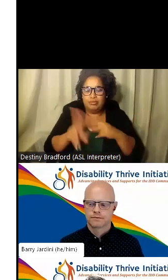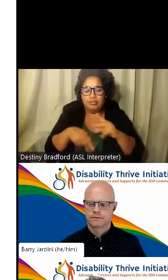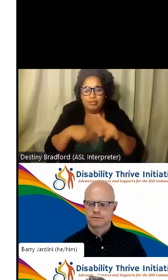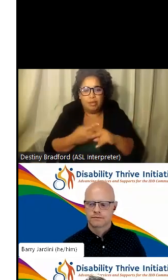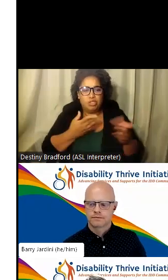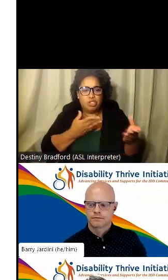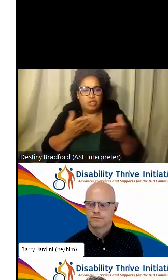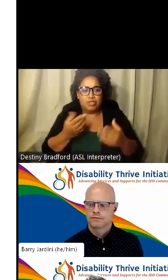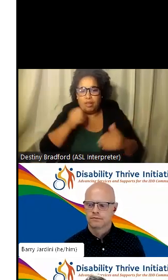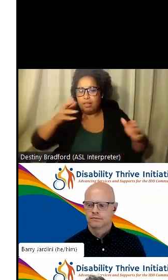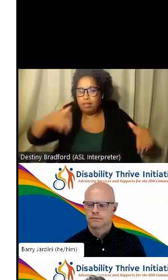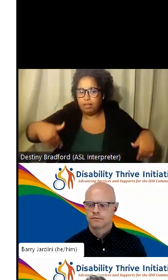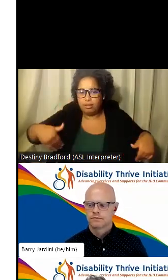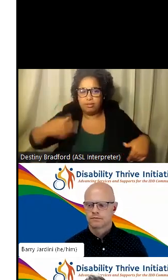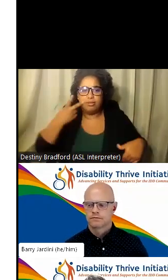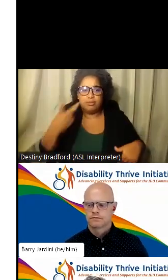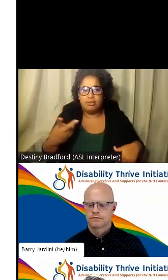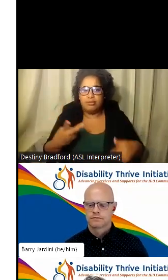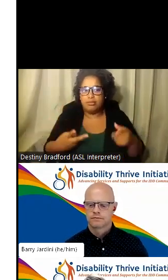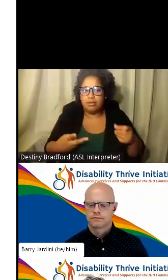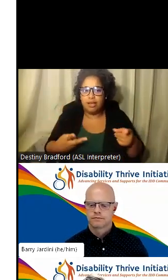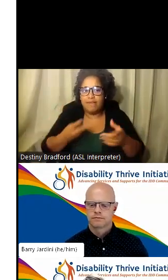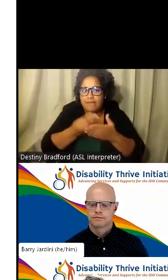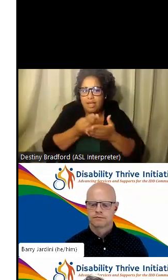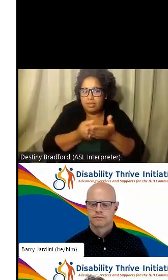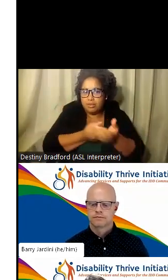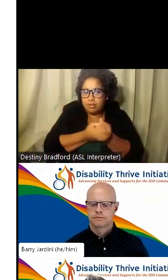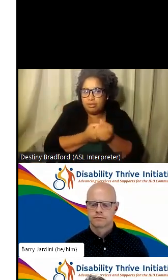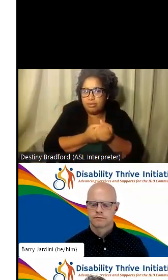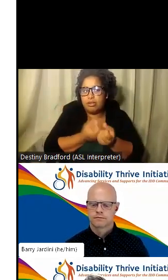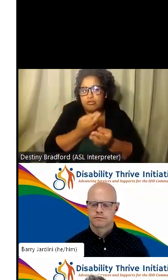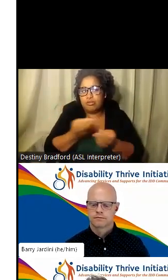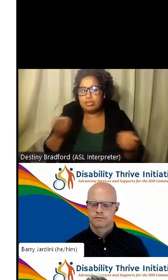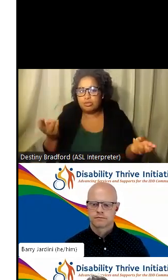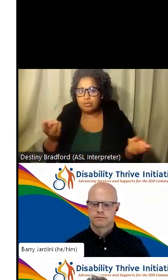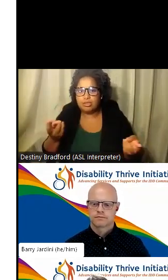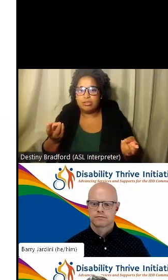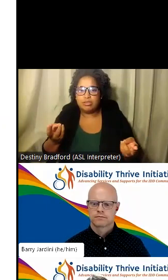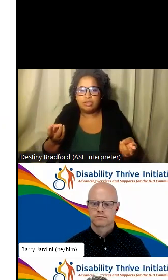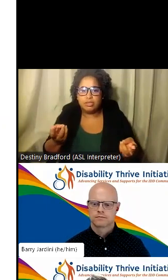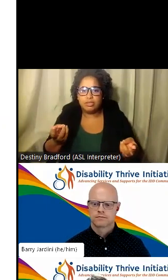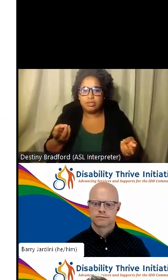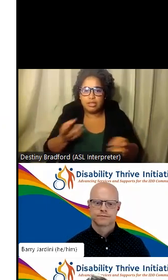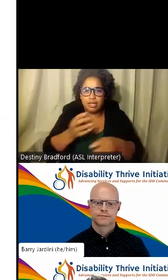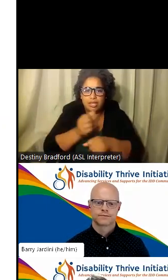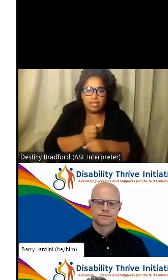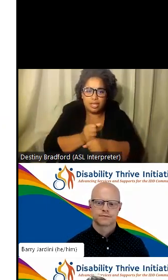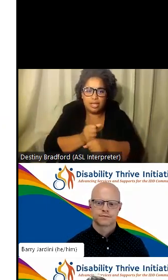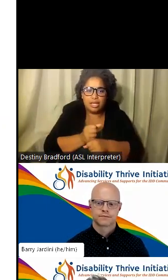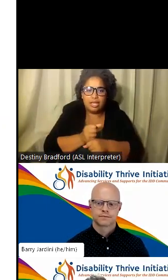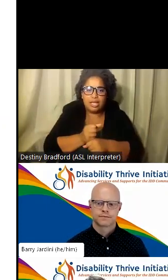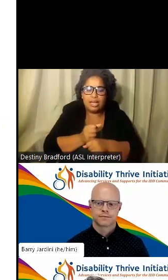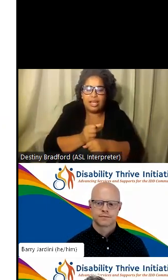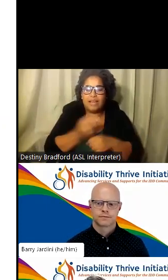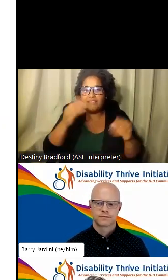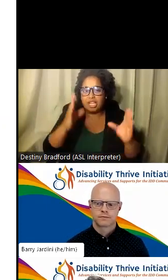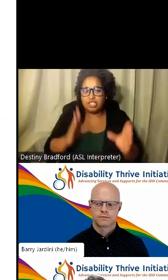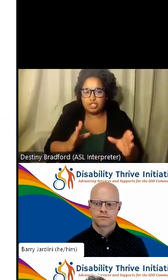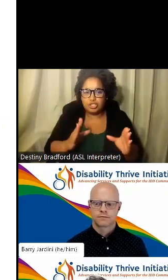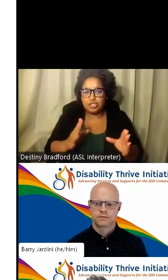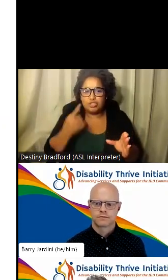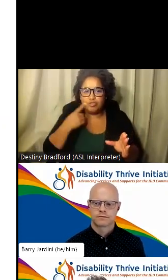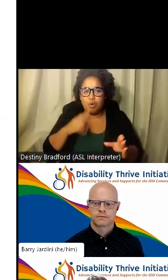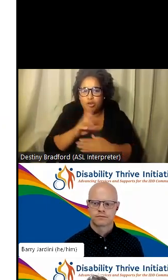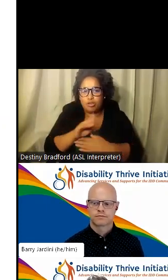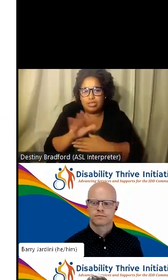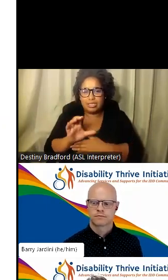we haven't seen the funding and resources and being able to get vended through regional centers for about a decade now,